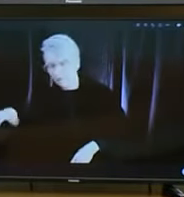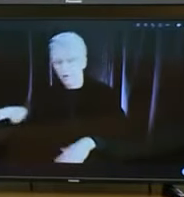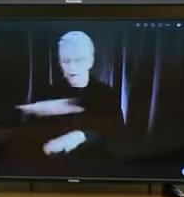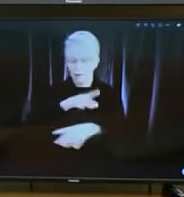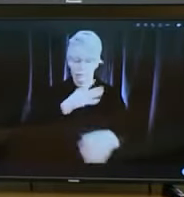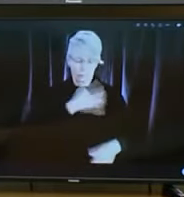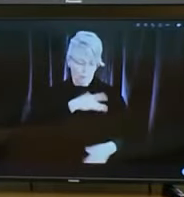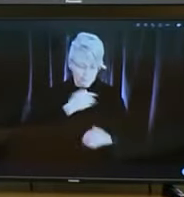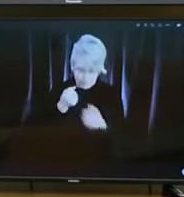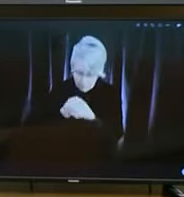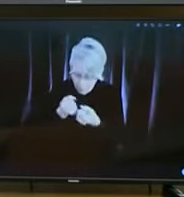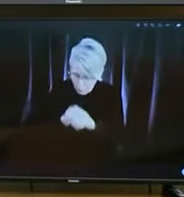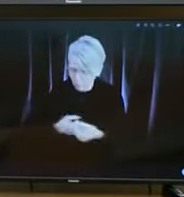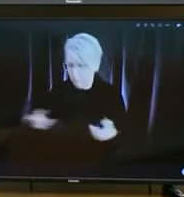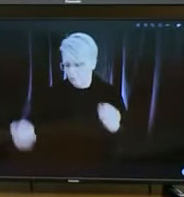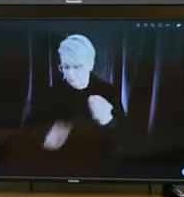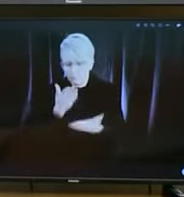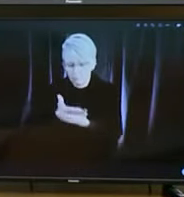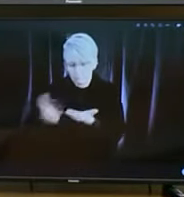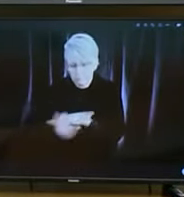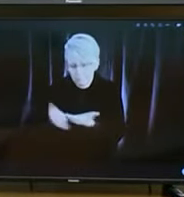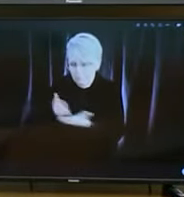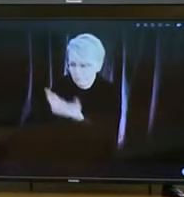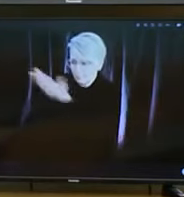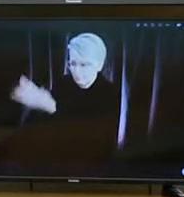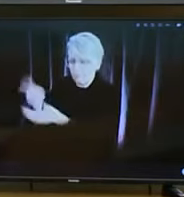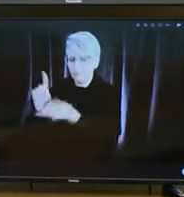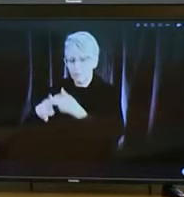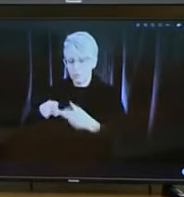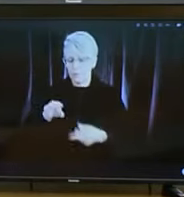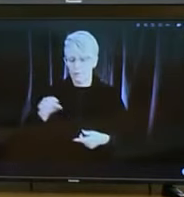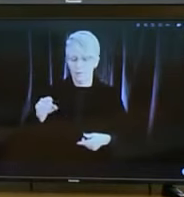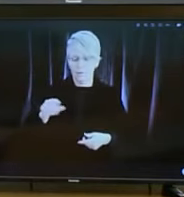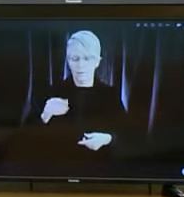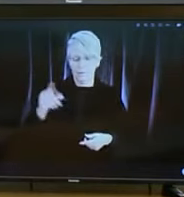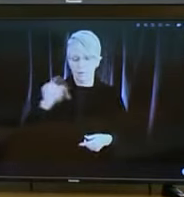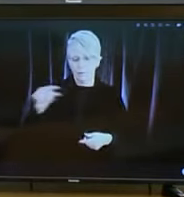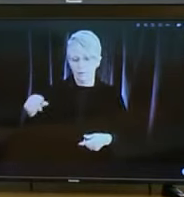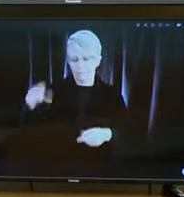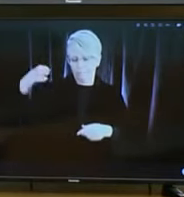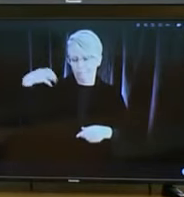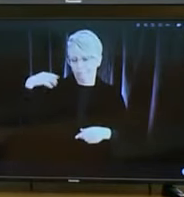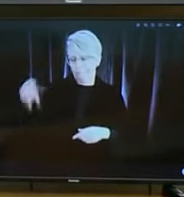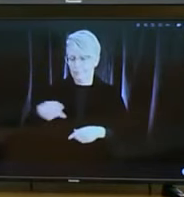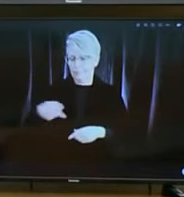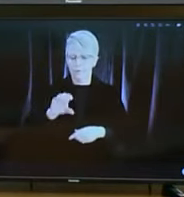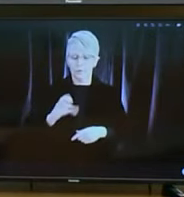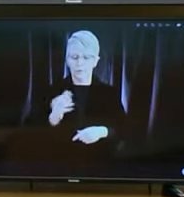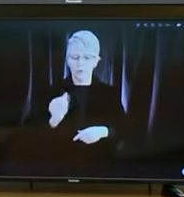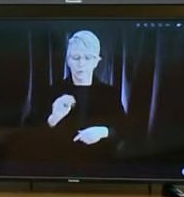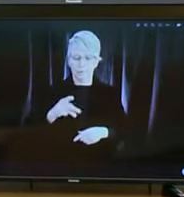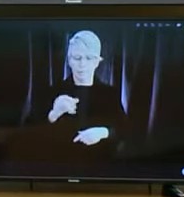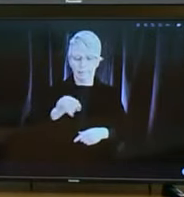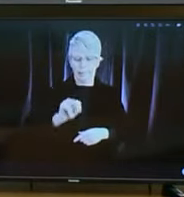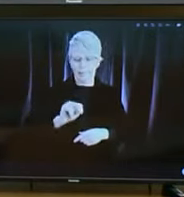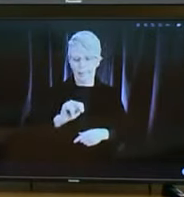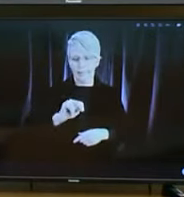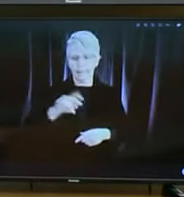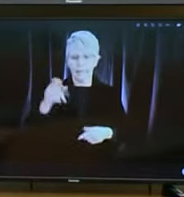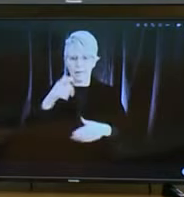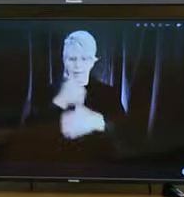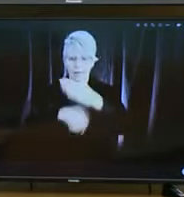to the to the federal government to Minister Champagne specifically as this is under ultimately I believe under Minister